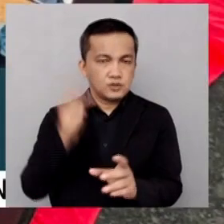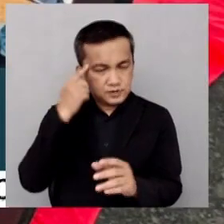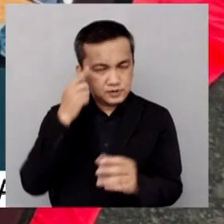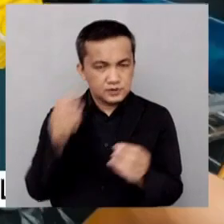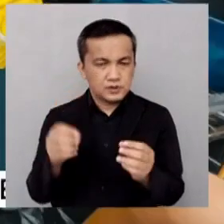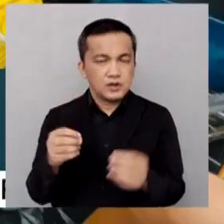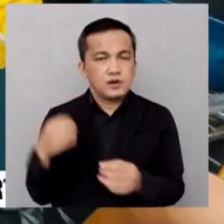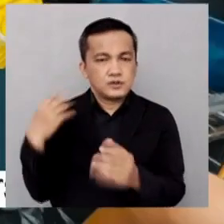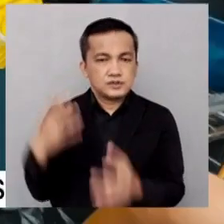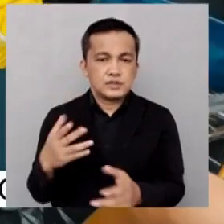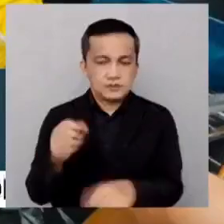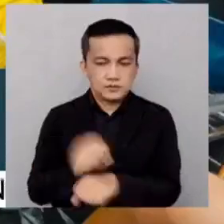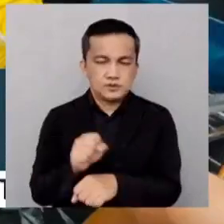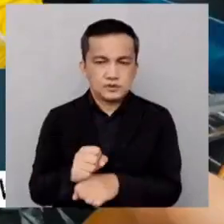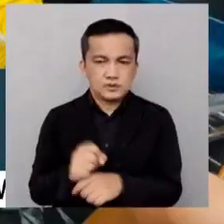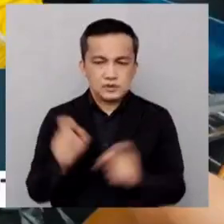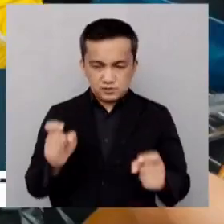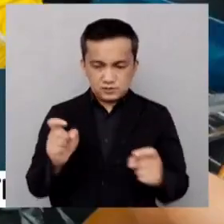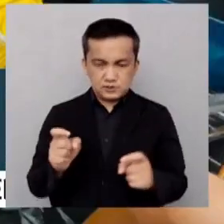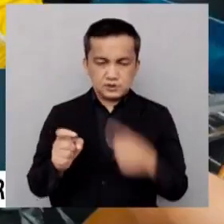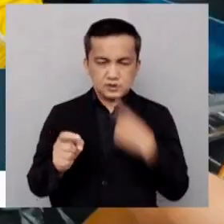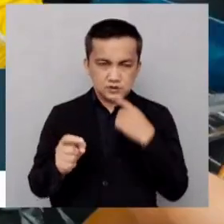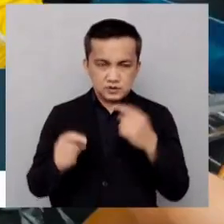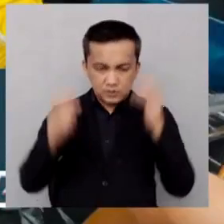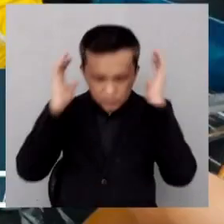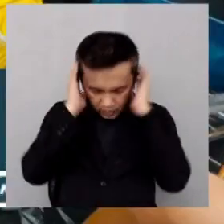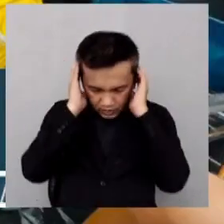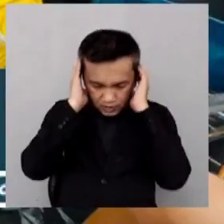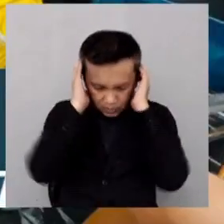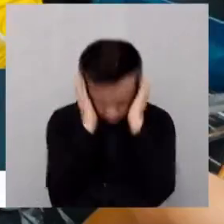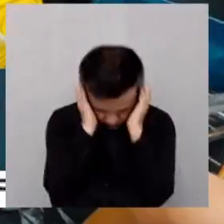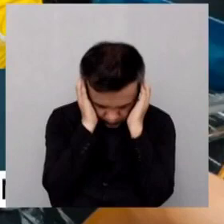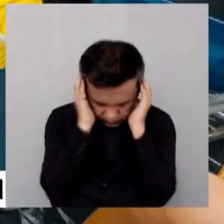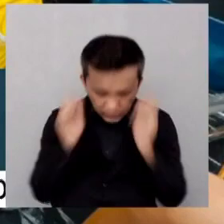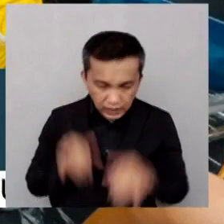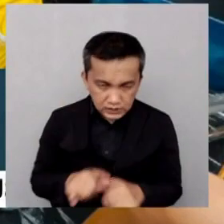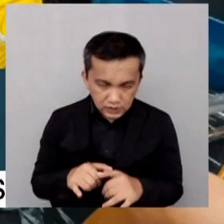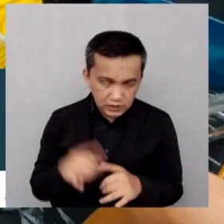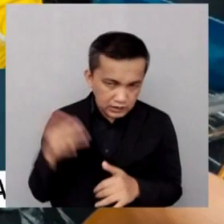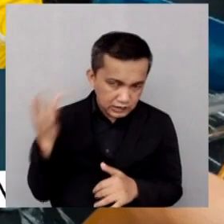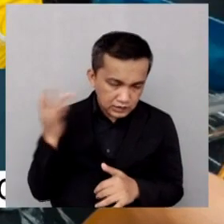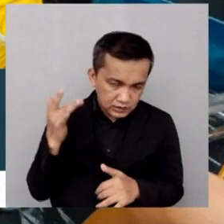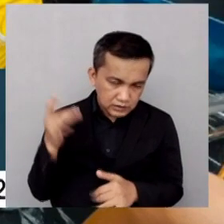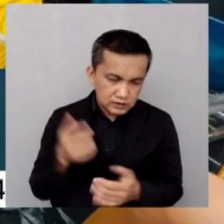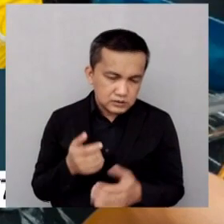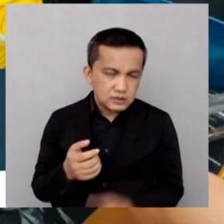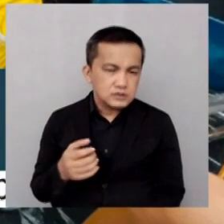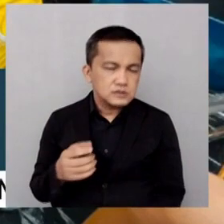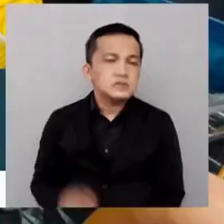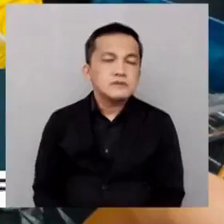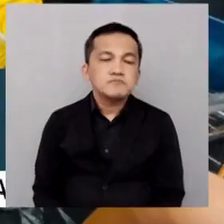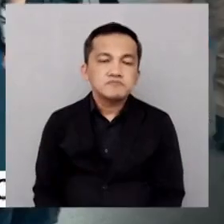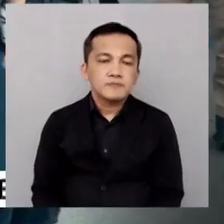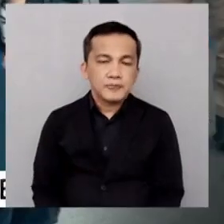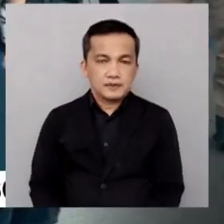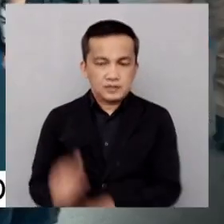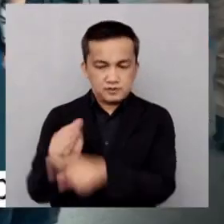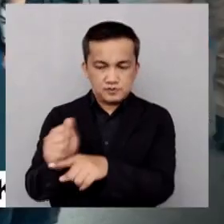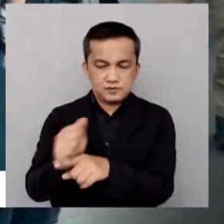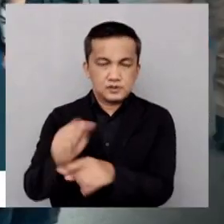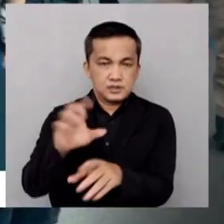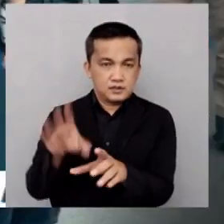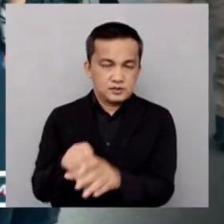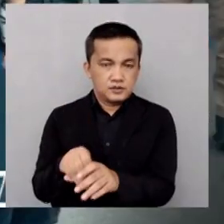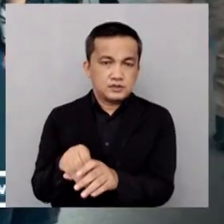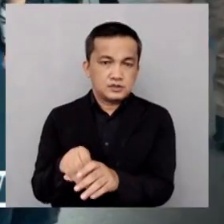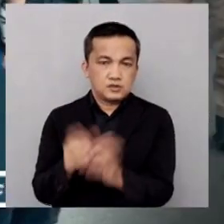personnel, immediately did the duck, cover, and hold after hearing the iconic buzzer. The exercise also included community